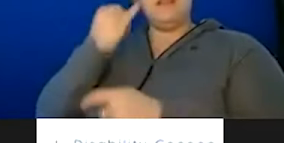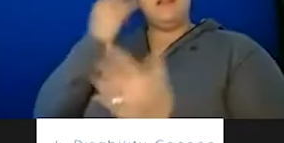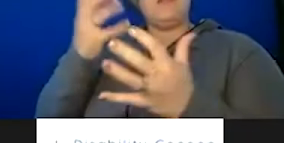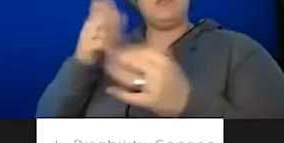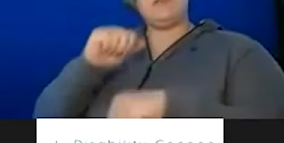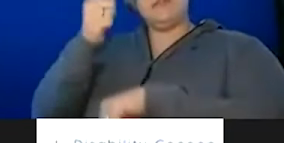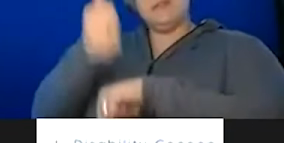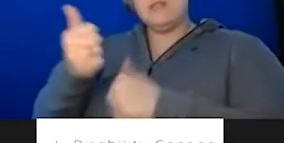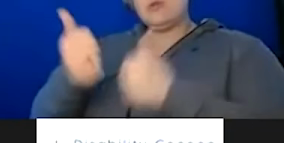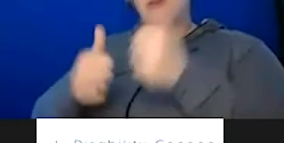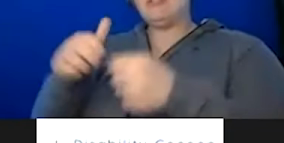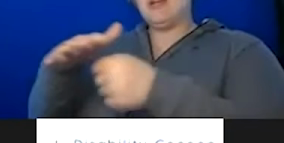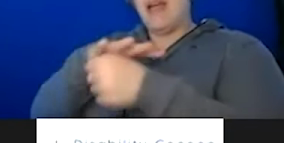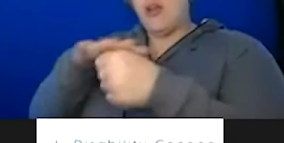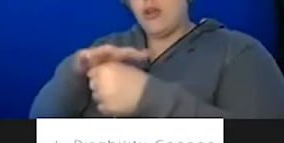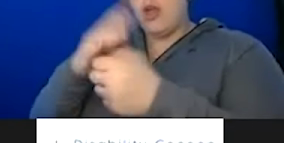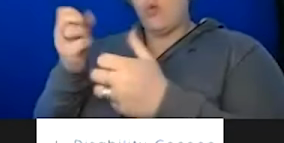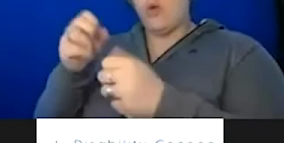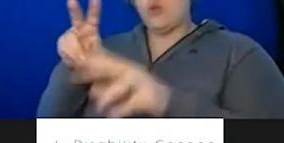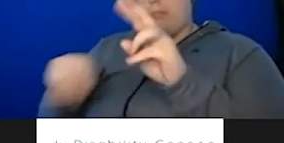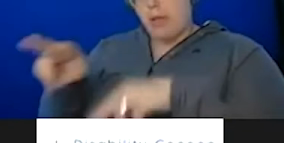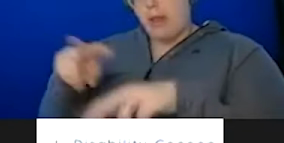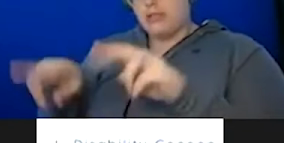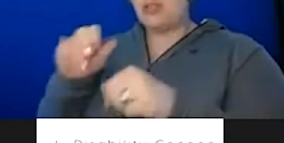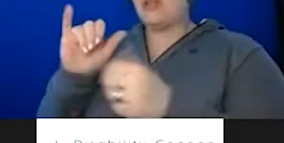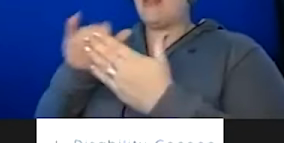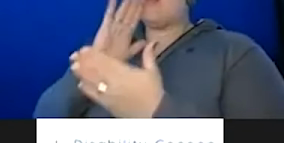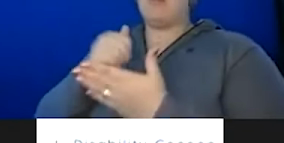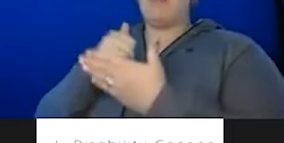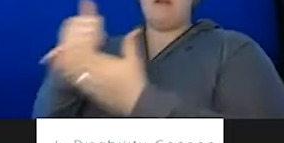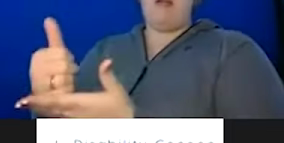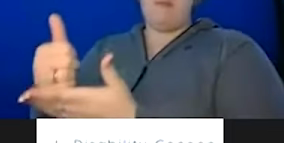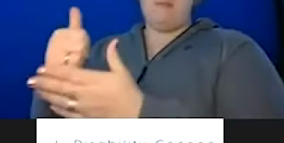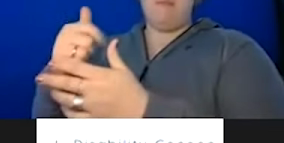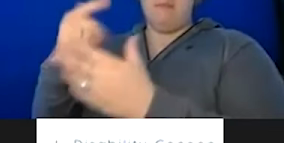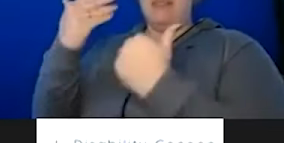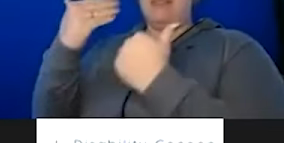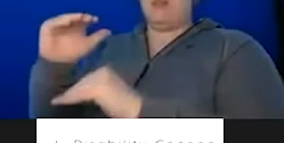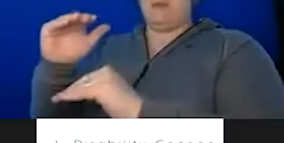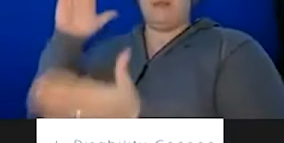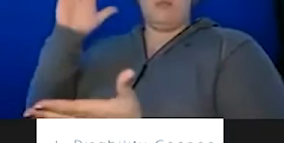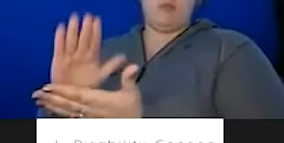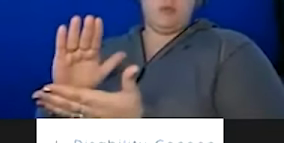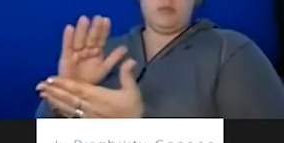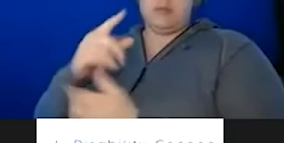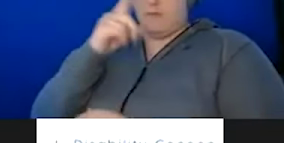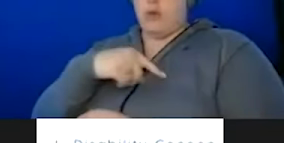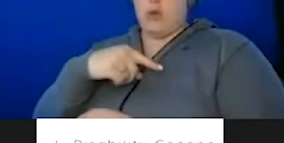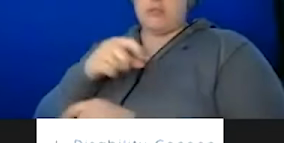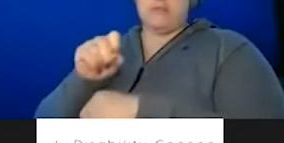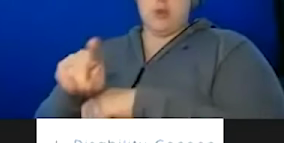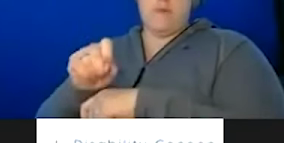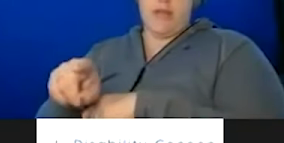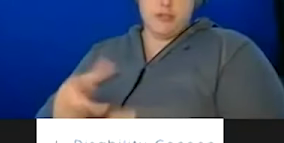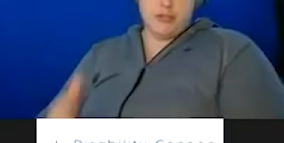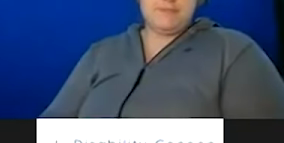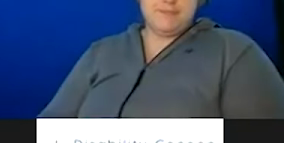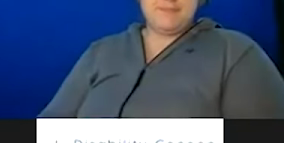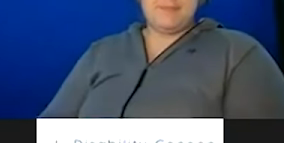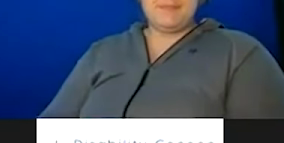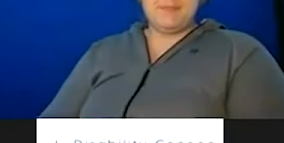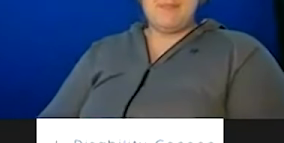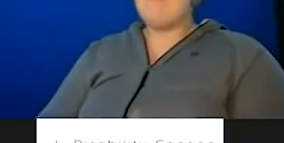to monitor, that actually limits some of those false notifications as well. Now, some of these